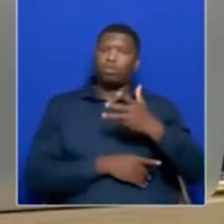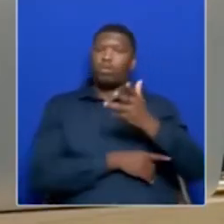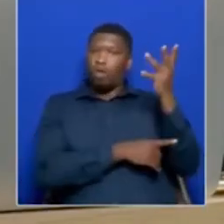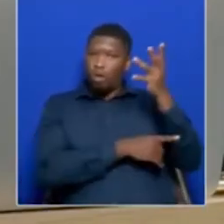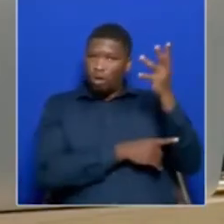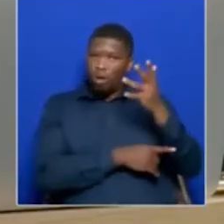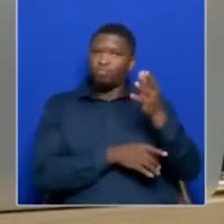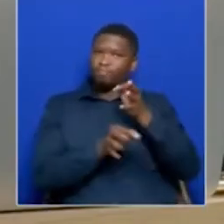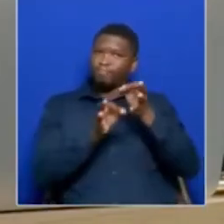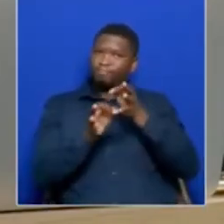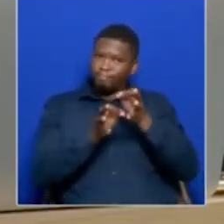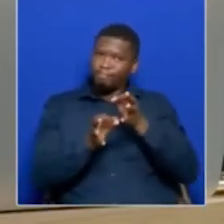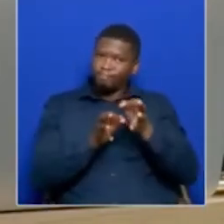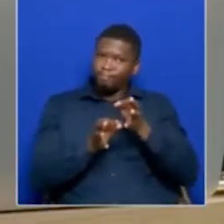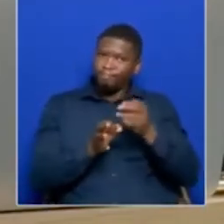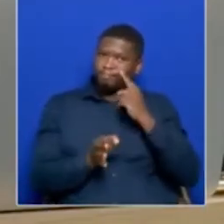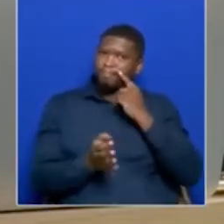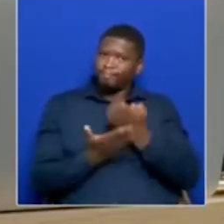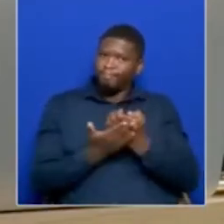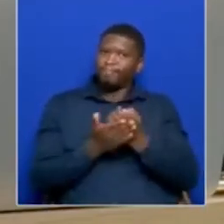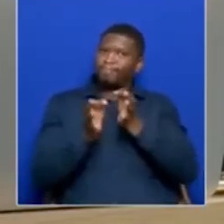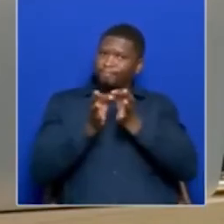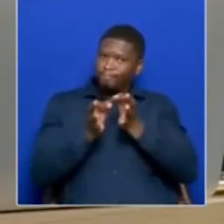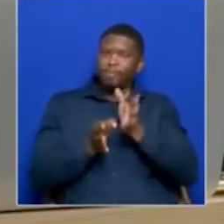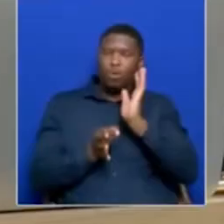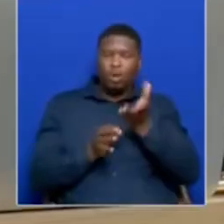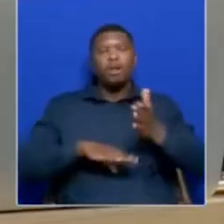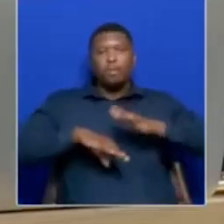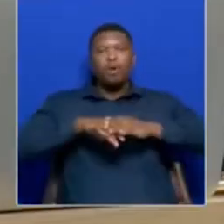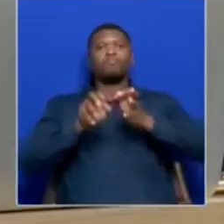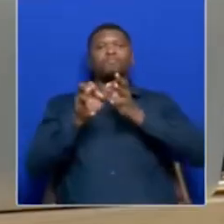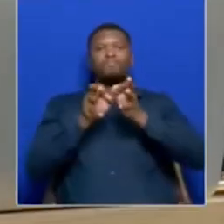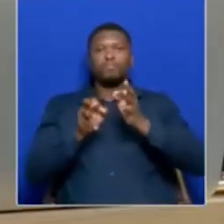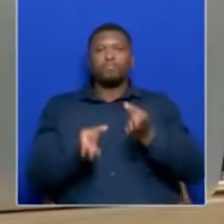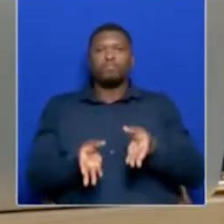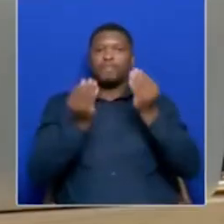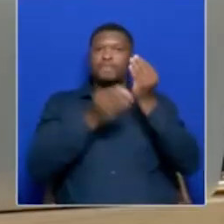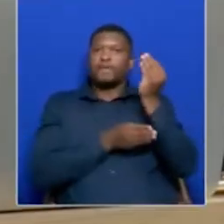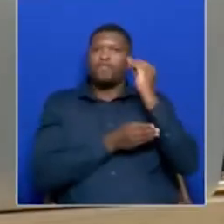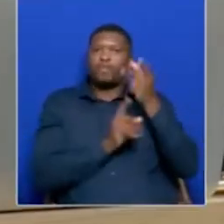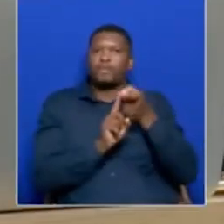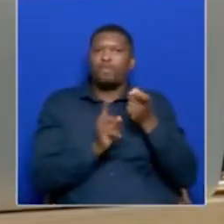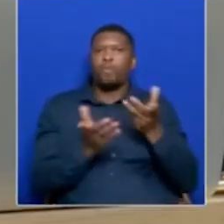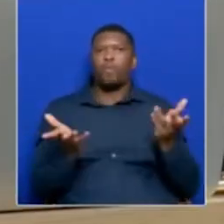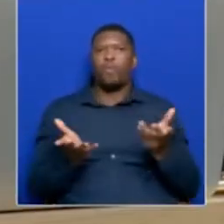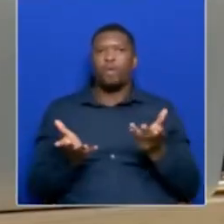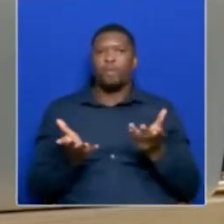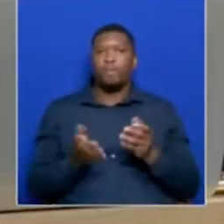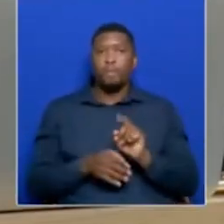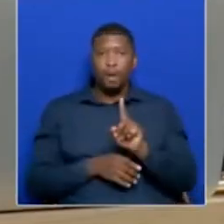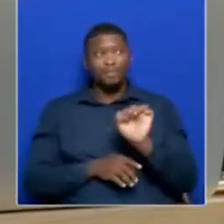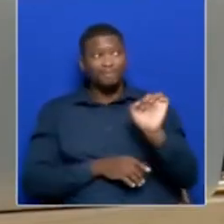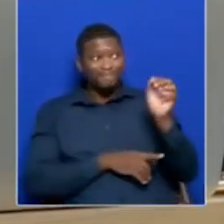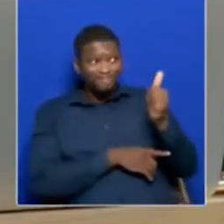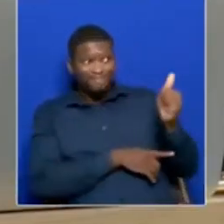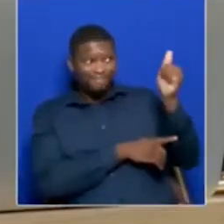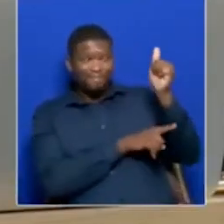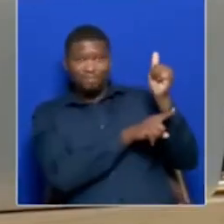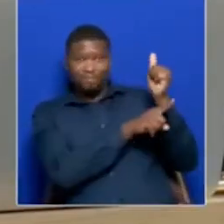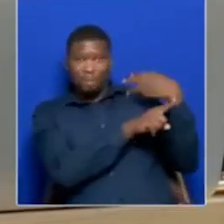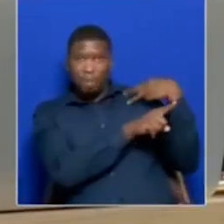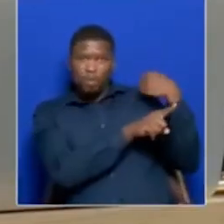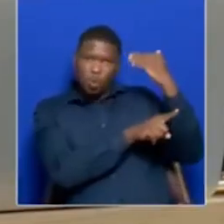evidence, I will disclose where I got the information. But he knew, and I think he knew starting from September